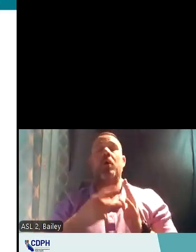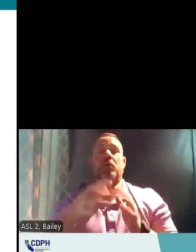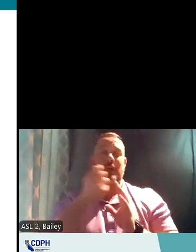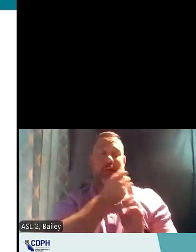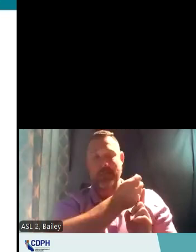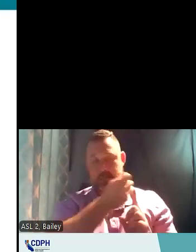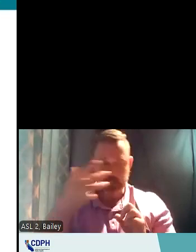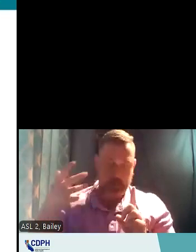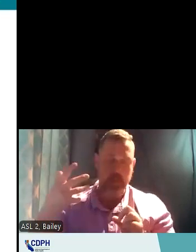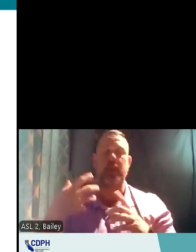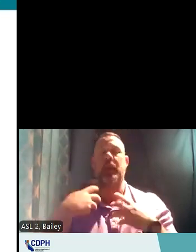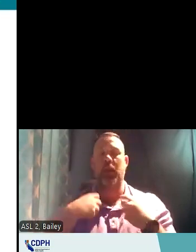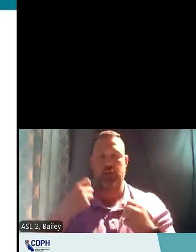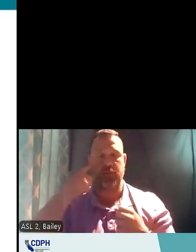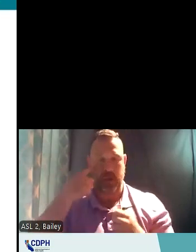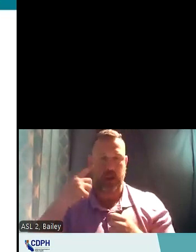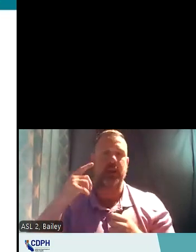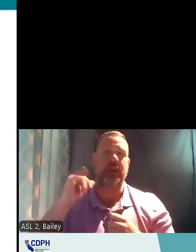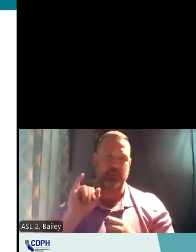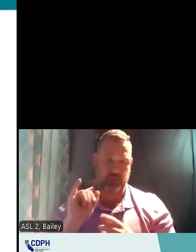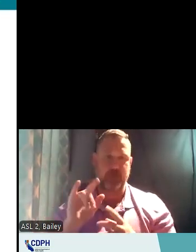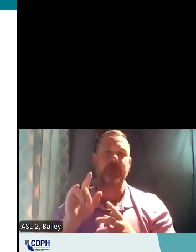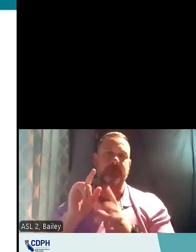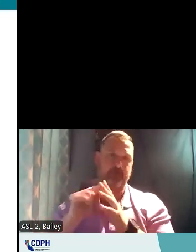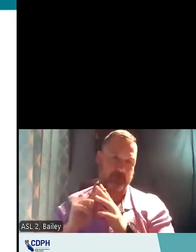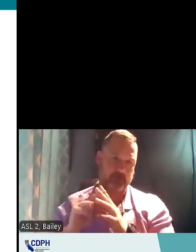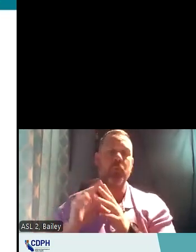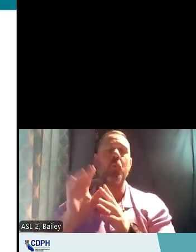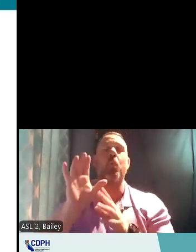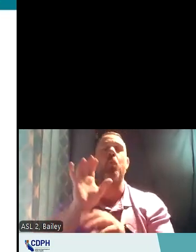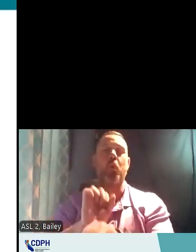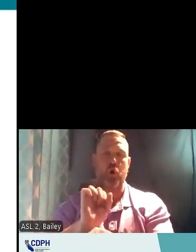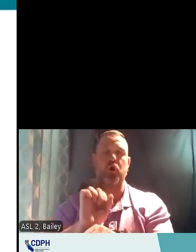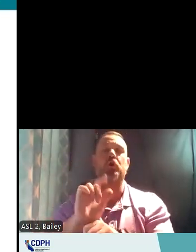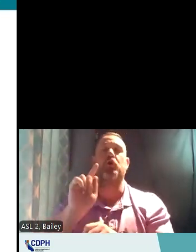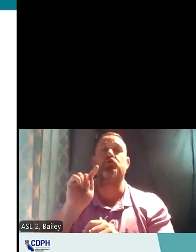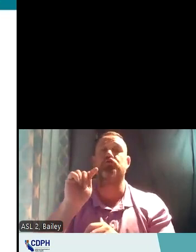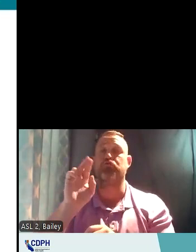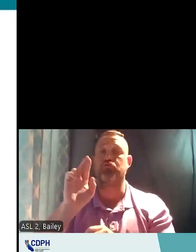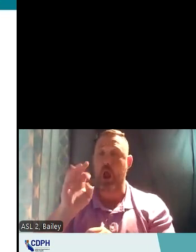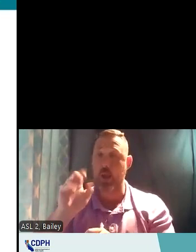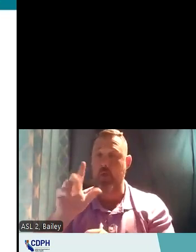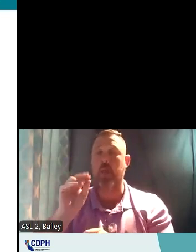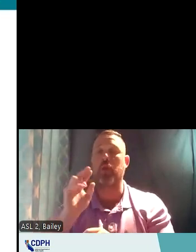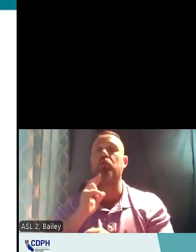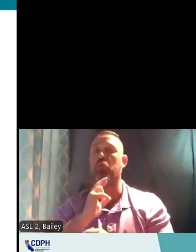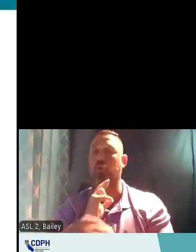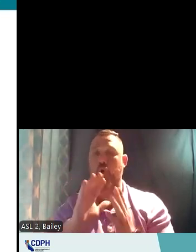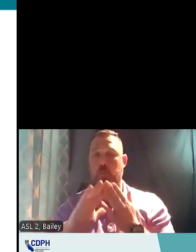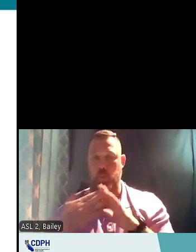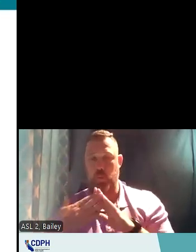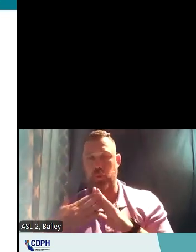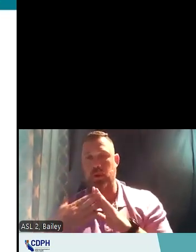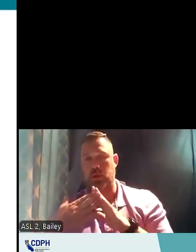California Healthy Brain Initiative work to include tribal and rural communities that are currently